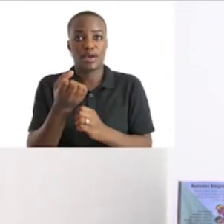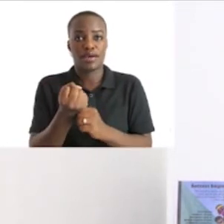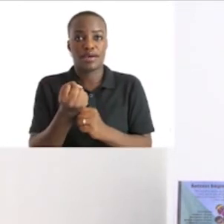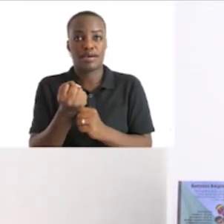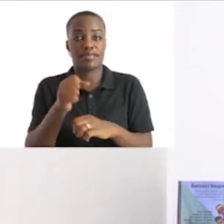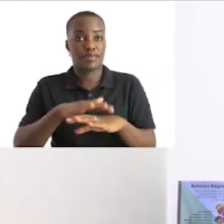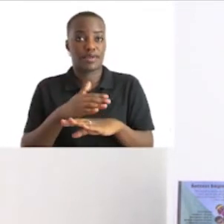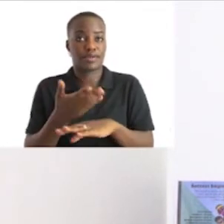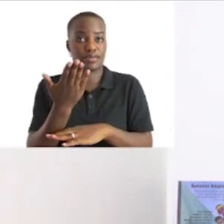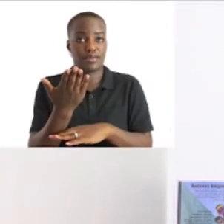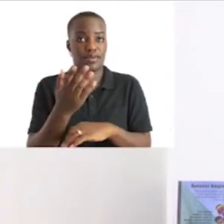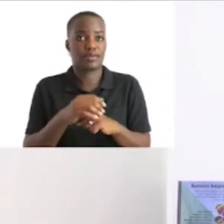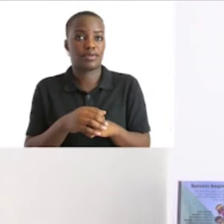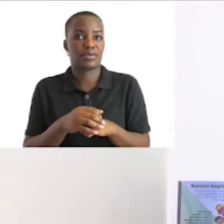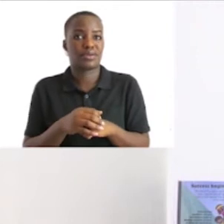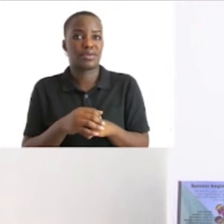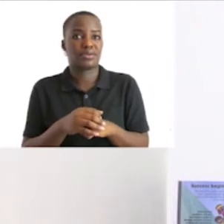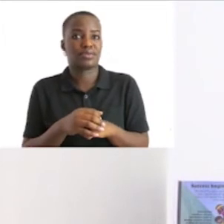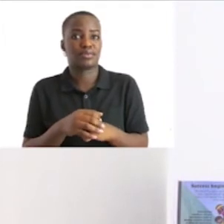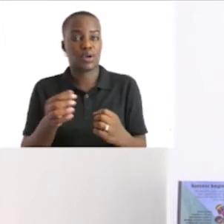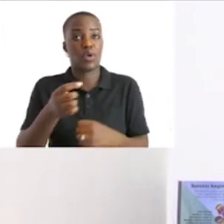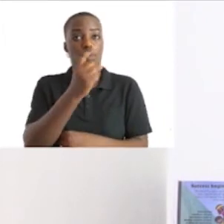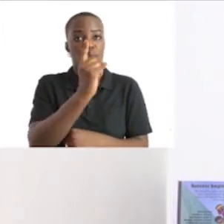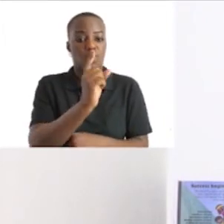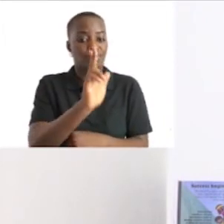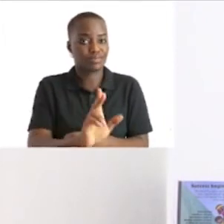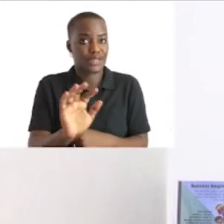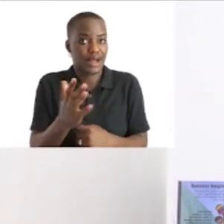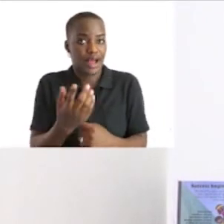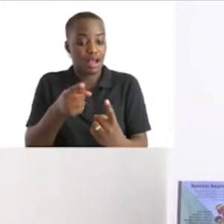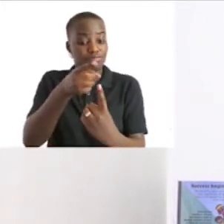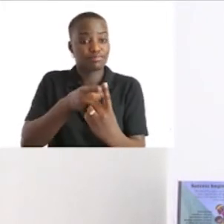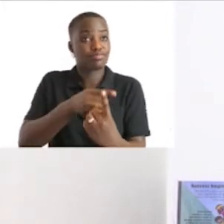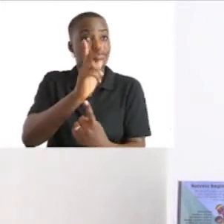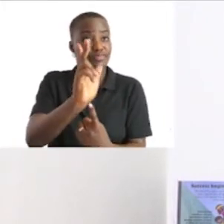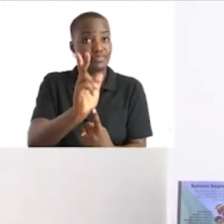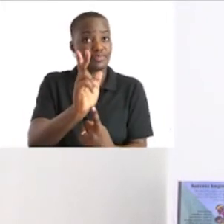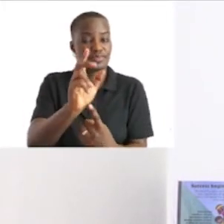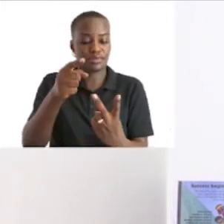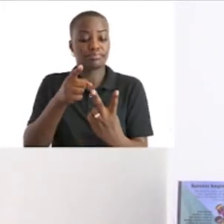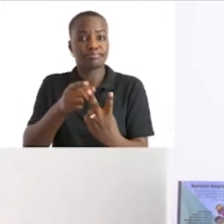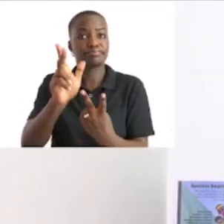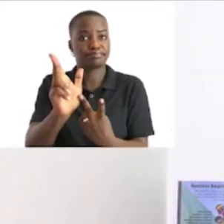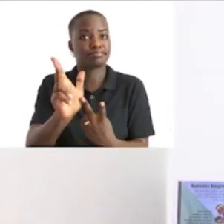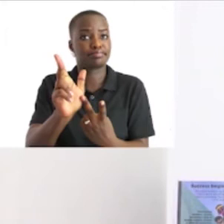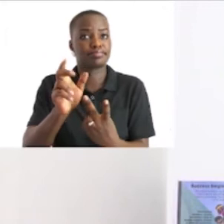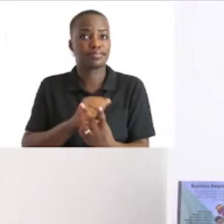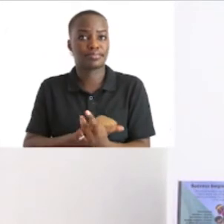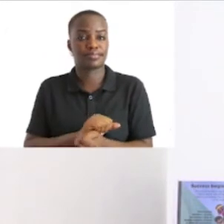an example of what one person would look like. This is one person. This is also another